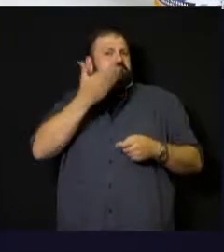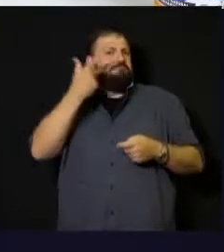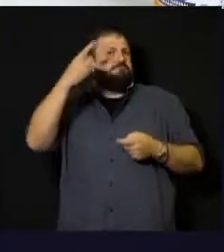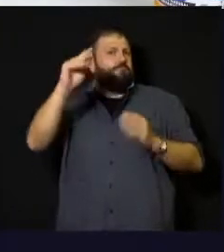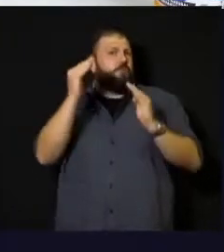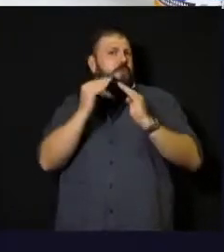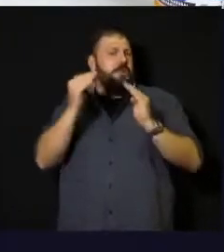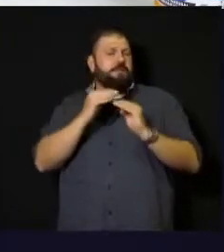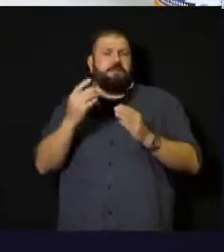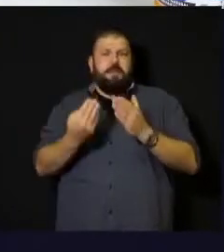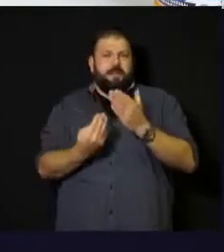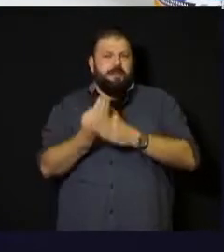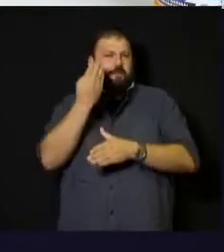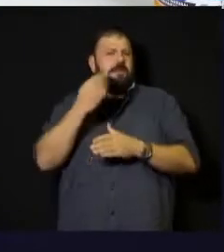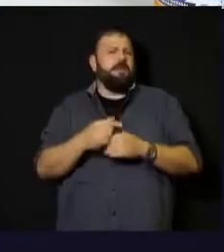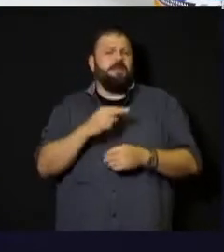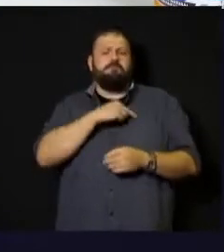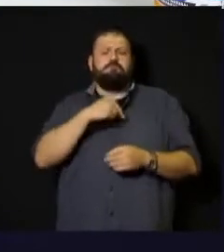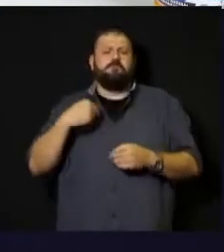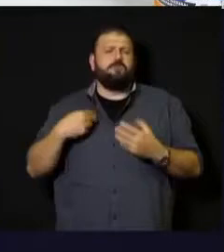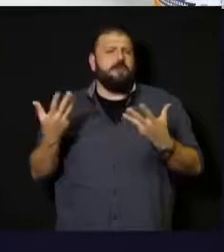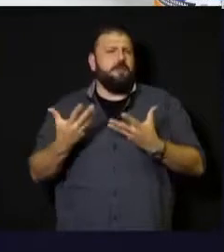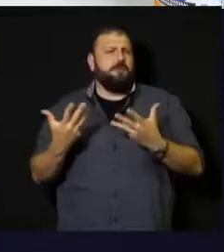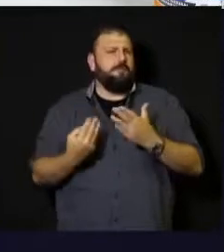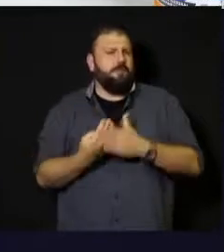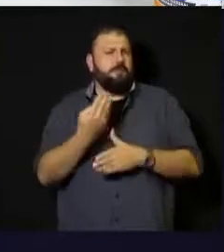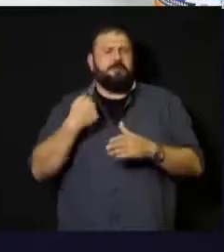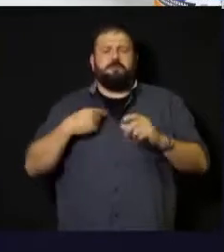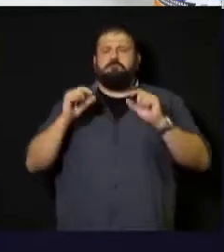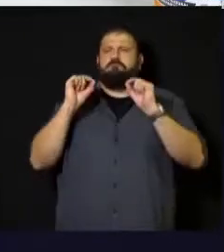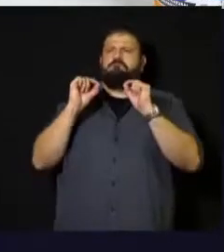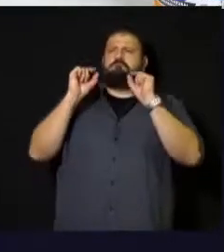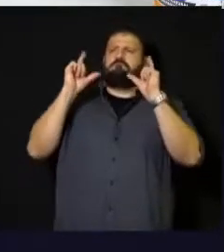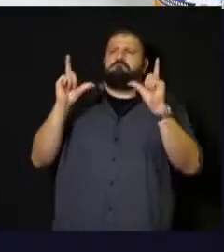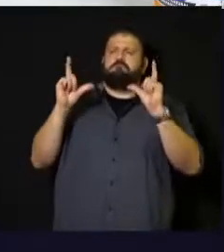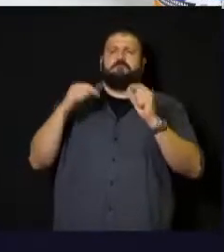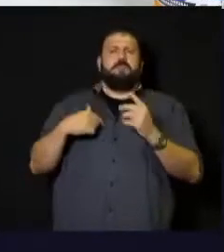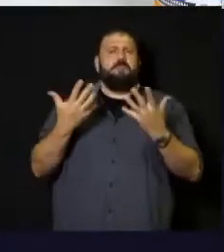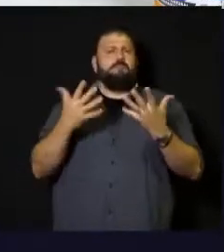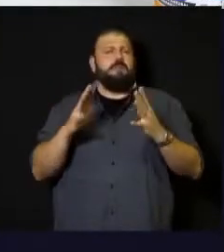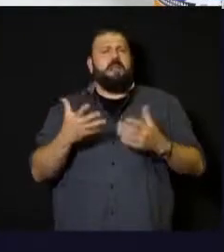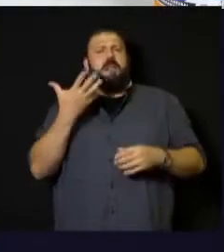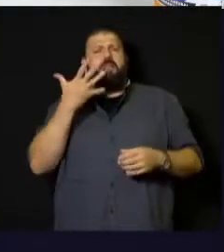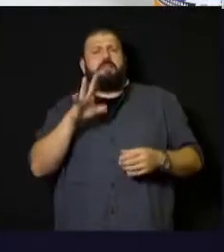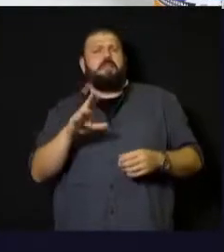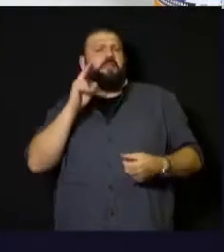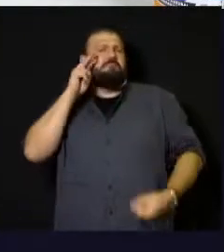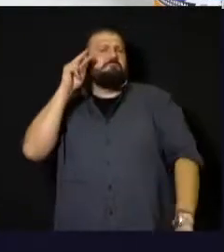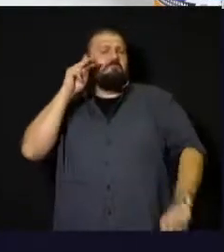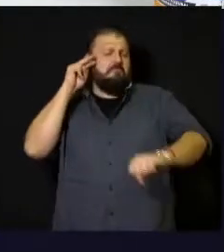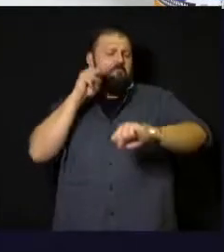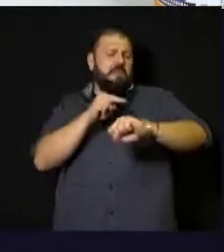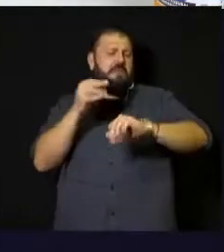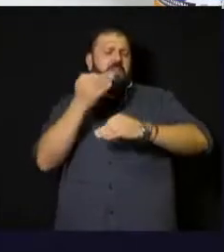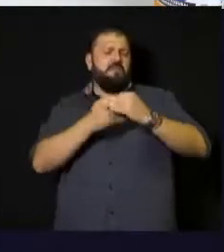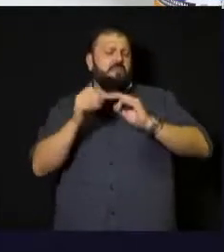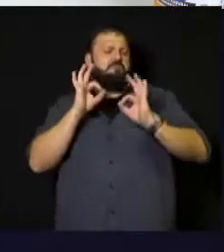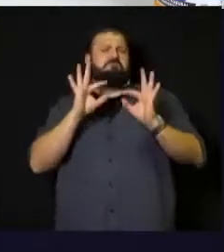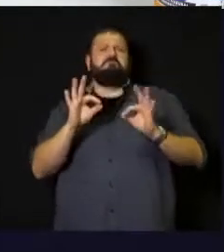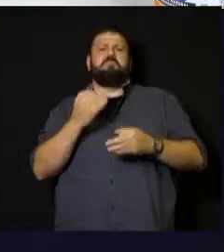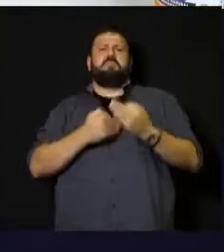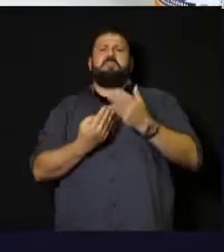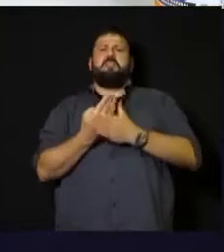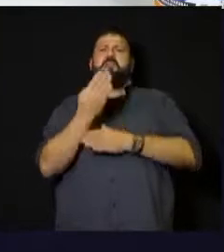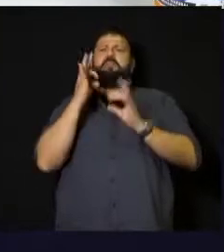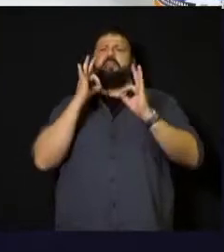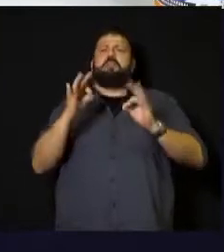office at home, you do a home office. What do we do in the morning? We get up how? At 10, 11 o'clock in the morning, 12? Or what